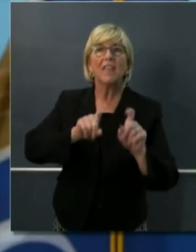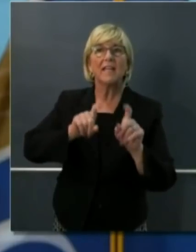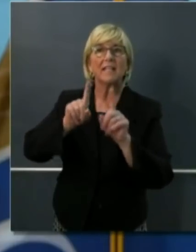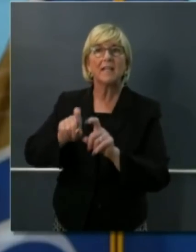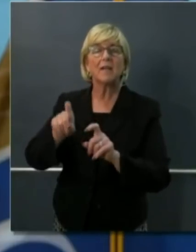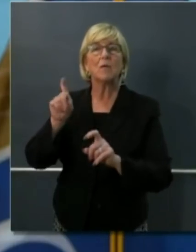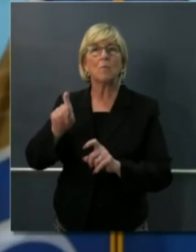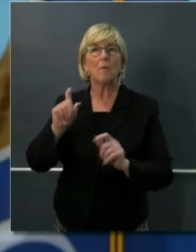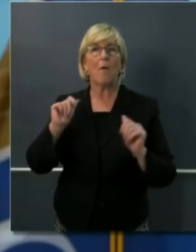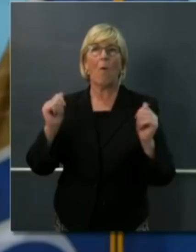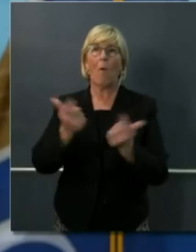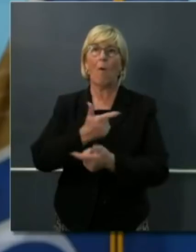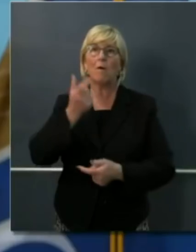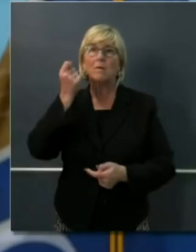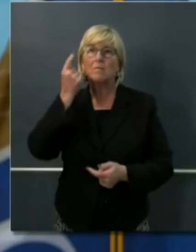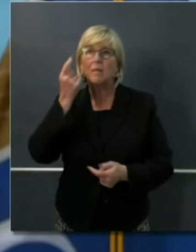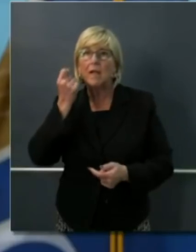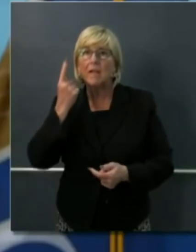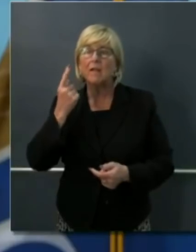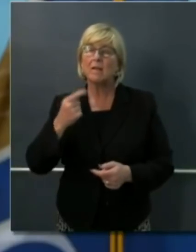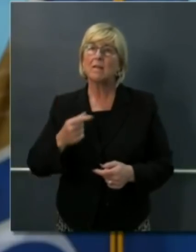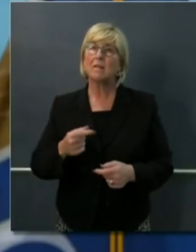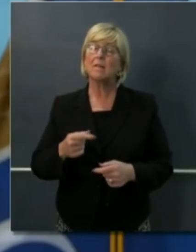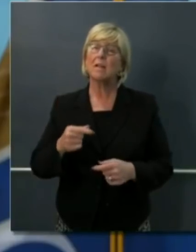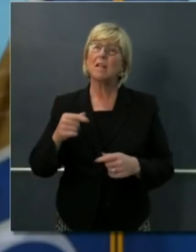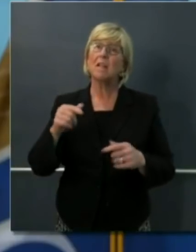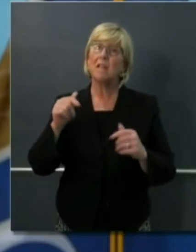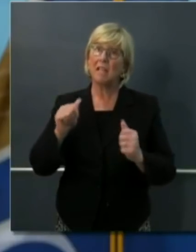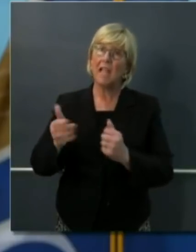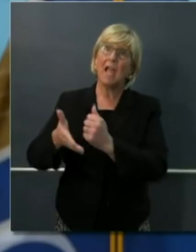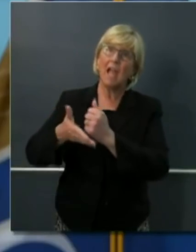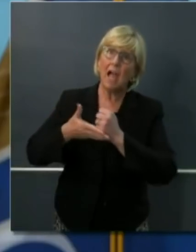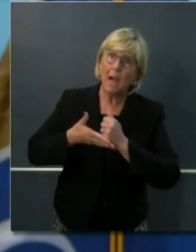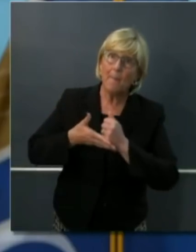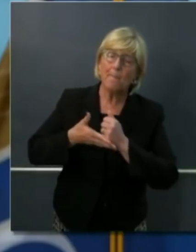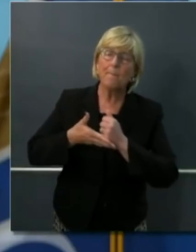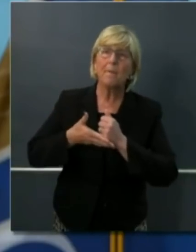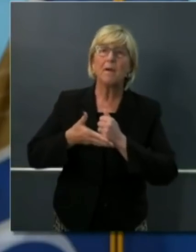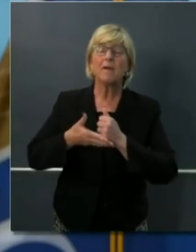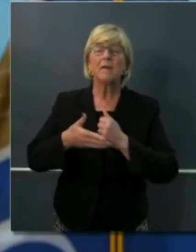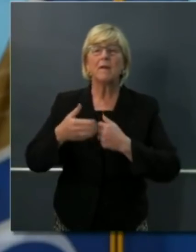to understand, while it can be extraordinarily helpful in terms of guiding our